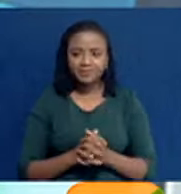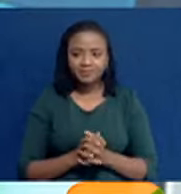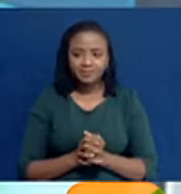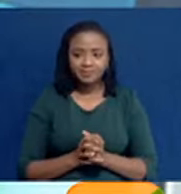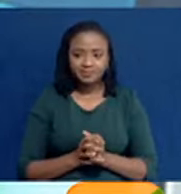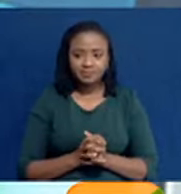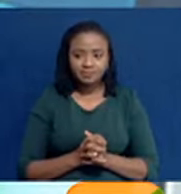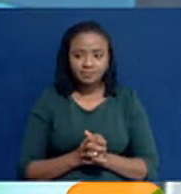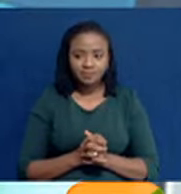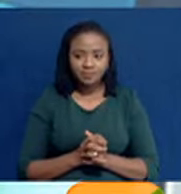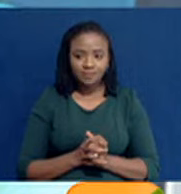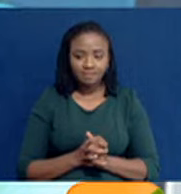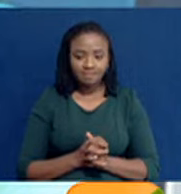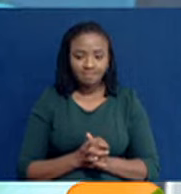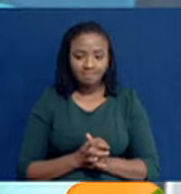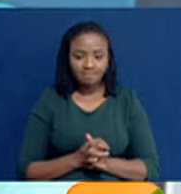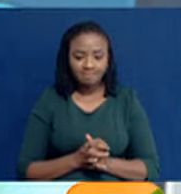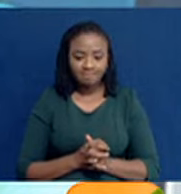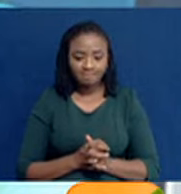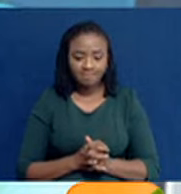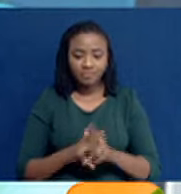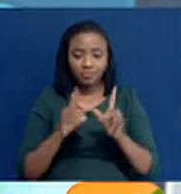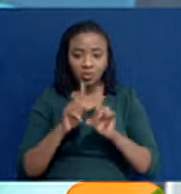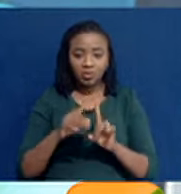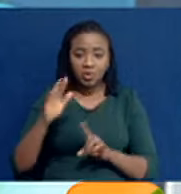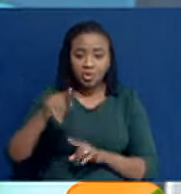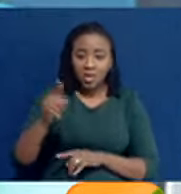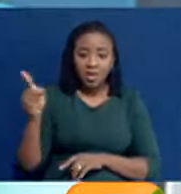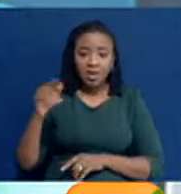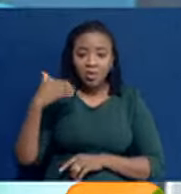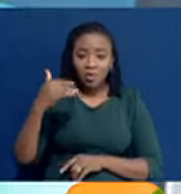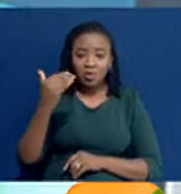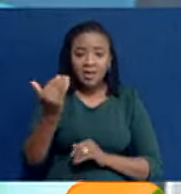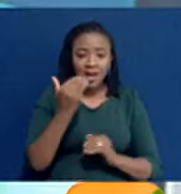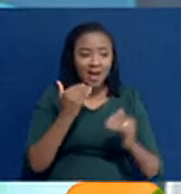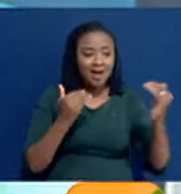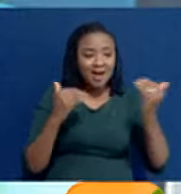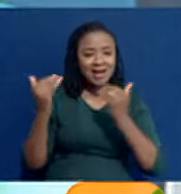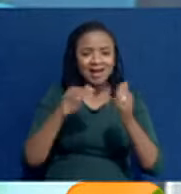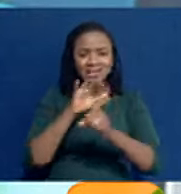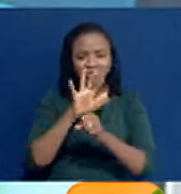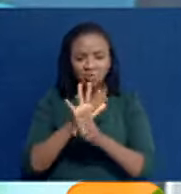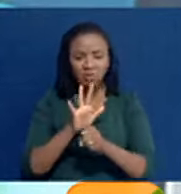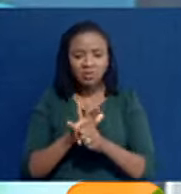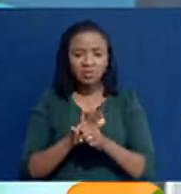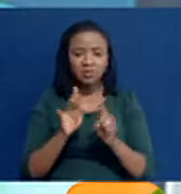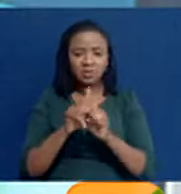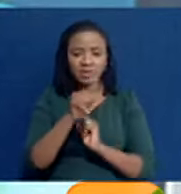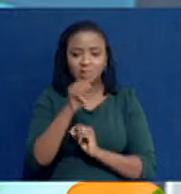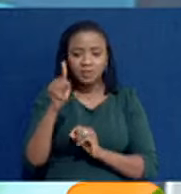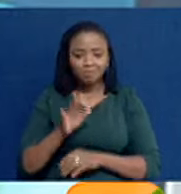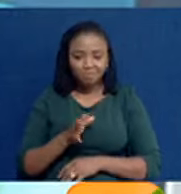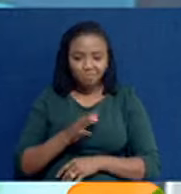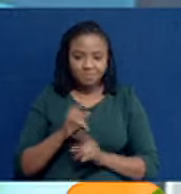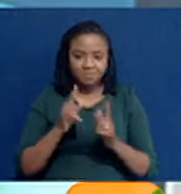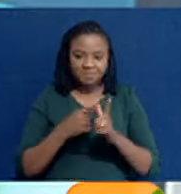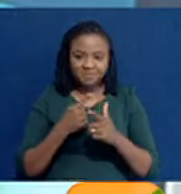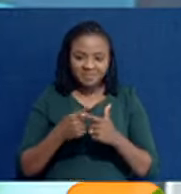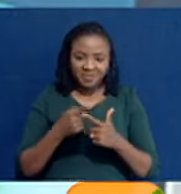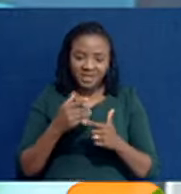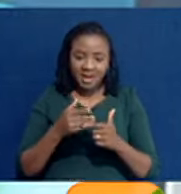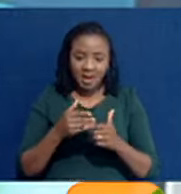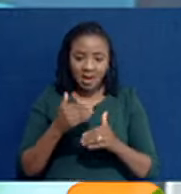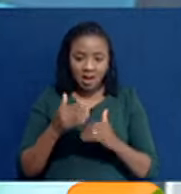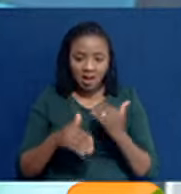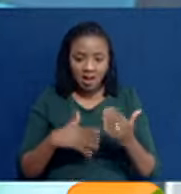this. And they used to ask me a lot, the women. But then we started doing this.